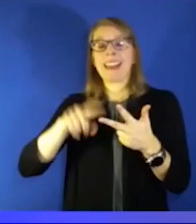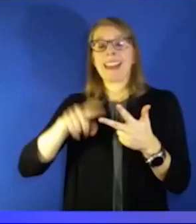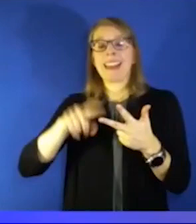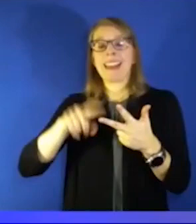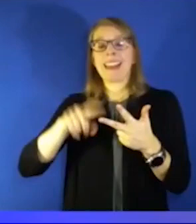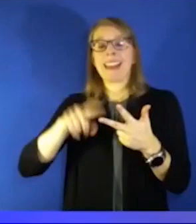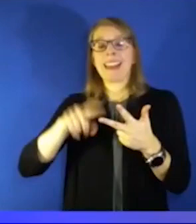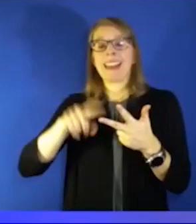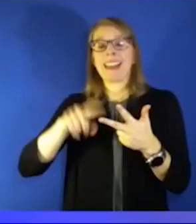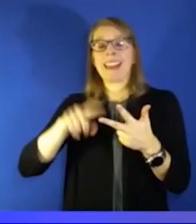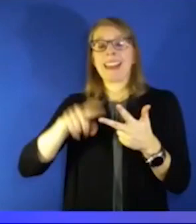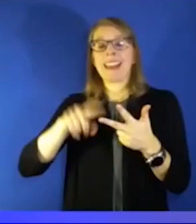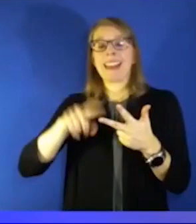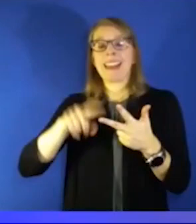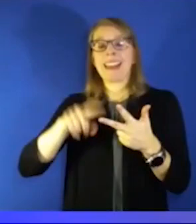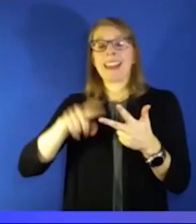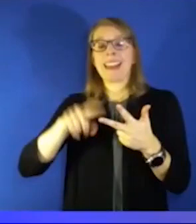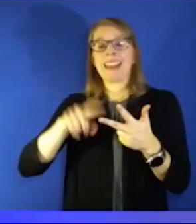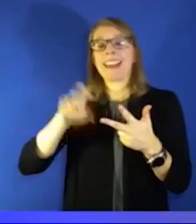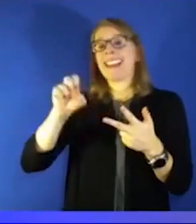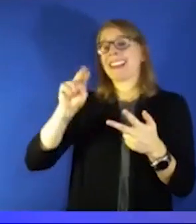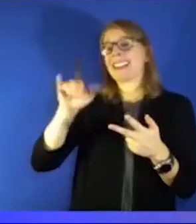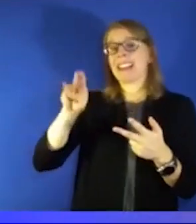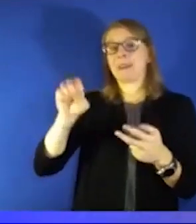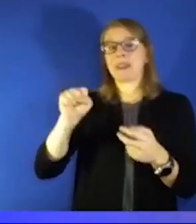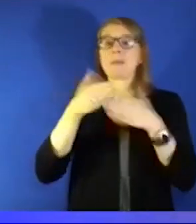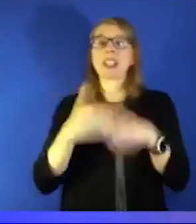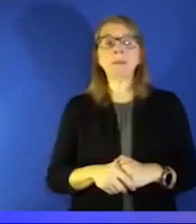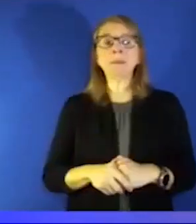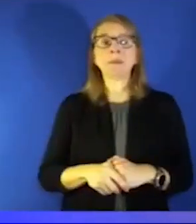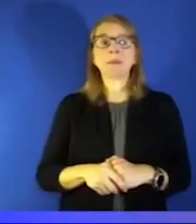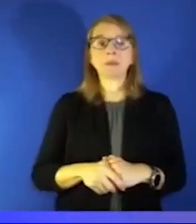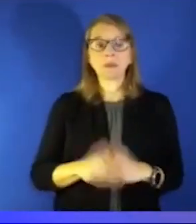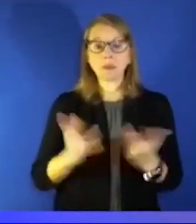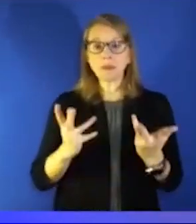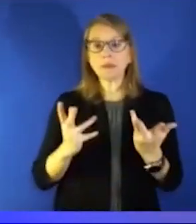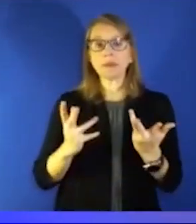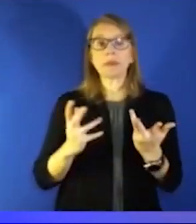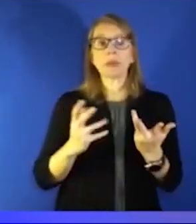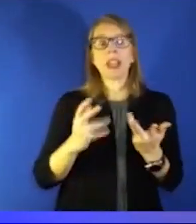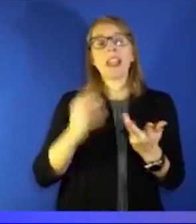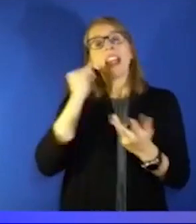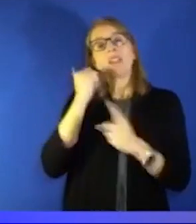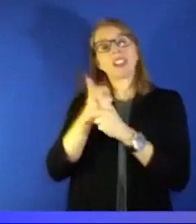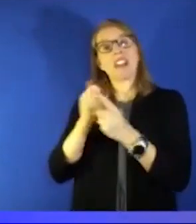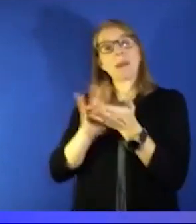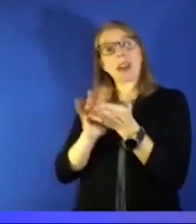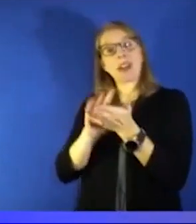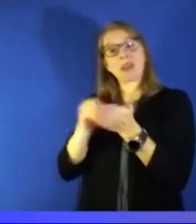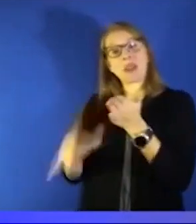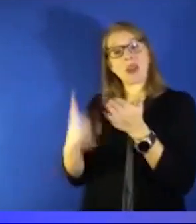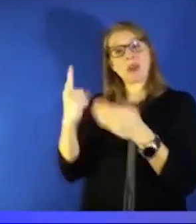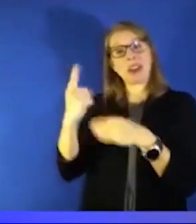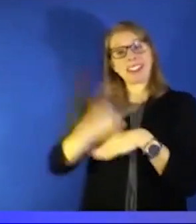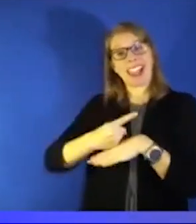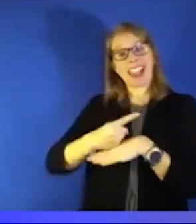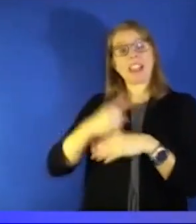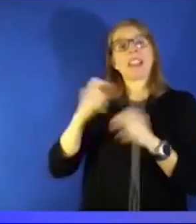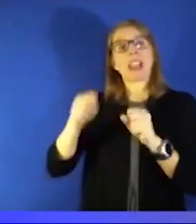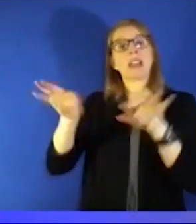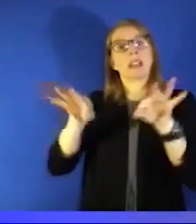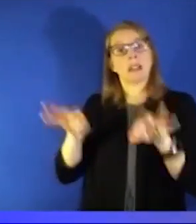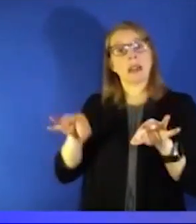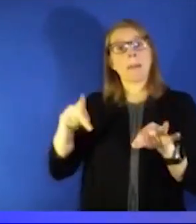a first-year medical student with me someday so they can go over these pathways with you. Your body breaks down RNA, your body breaks